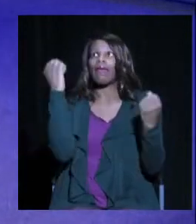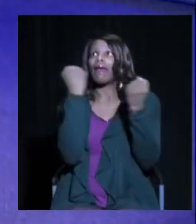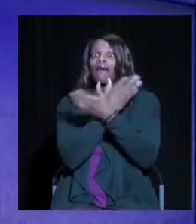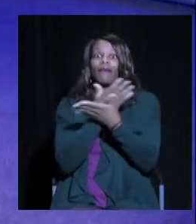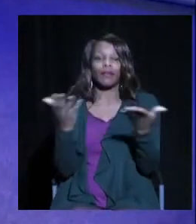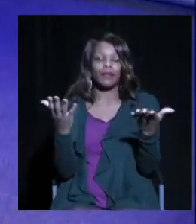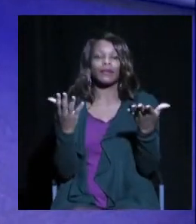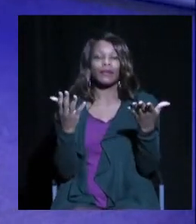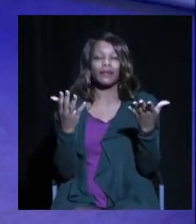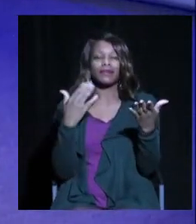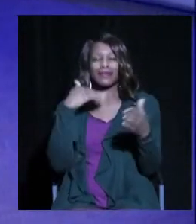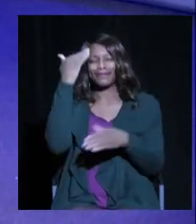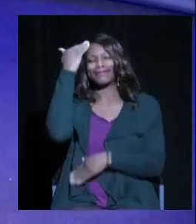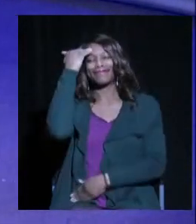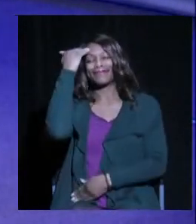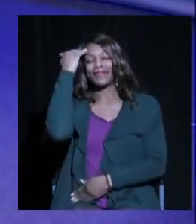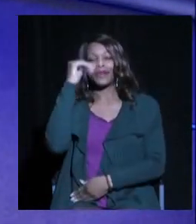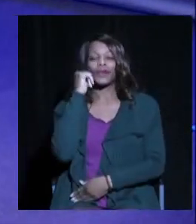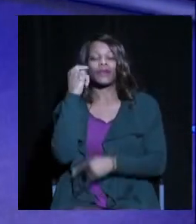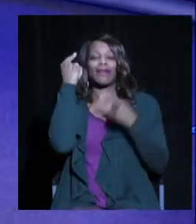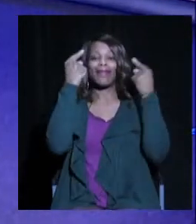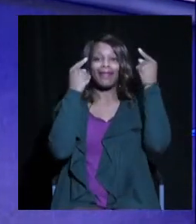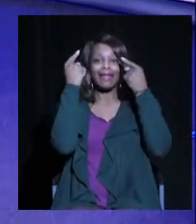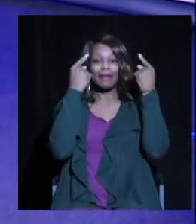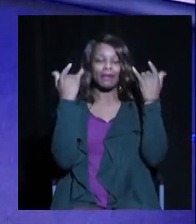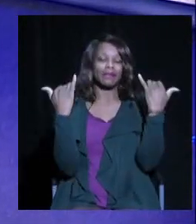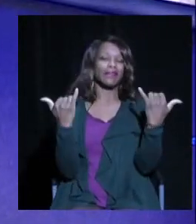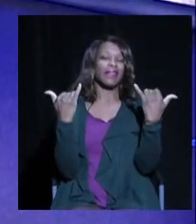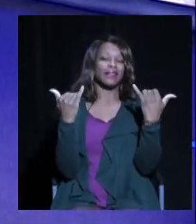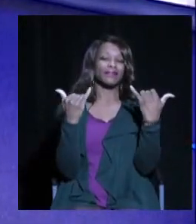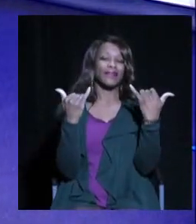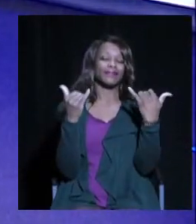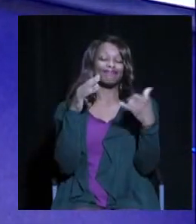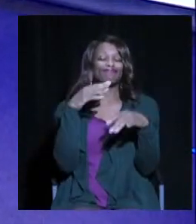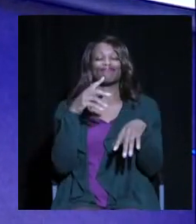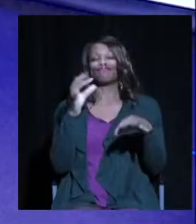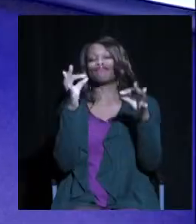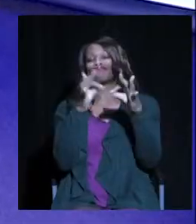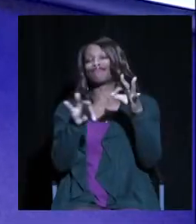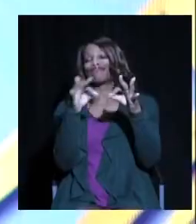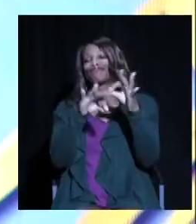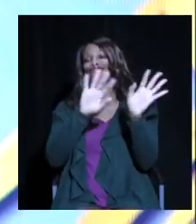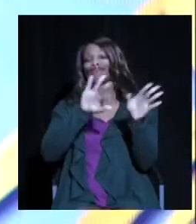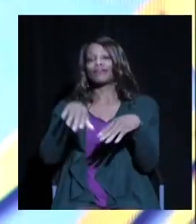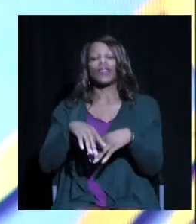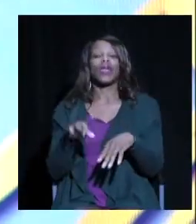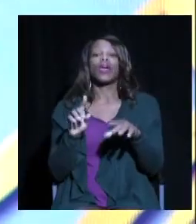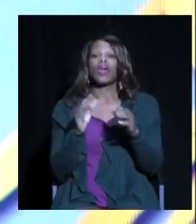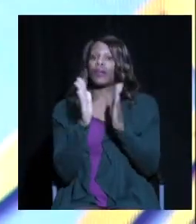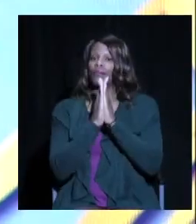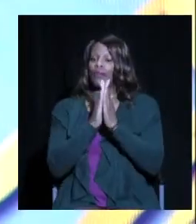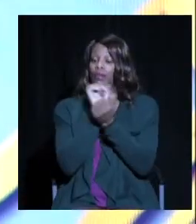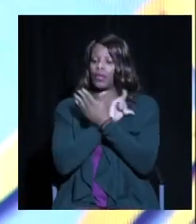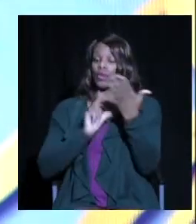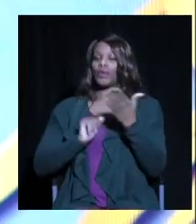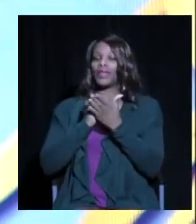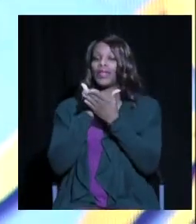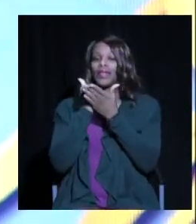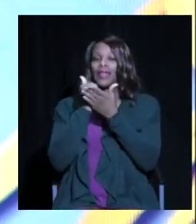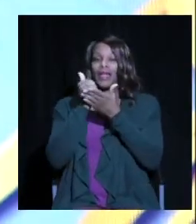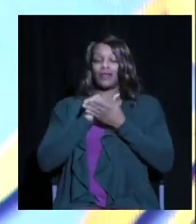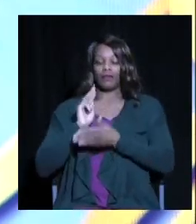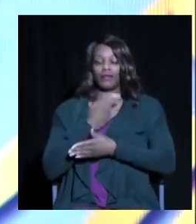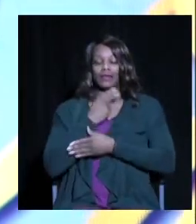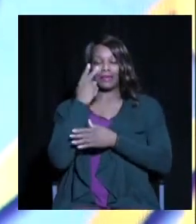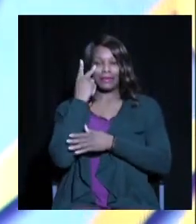them. But they're so familiar that we don't even think about them that much anymore. So I'm praying that as we go through this, the Lord would help us to see it in a new